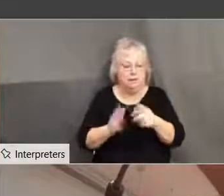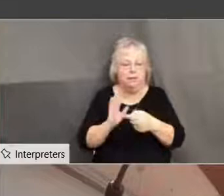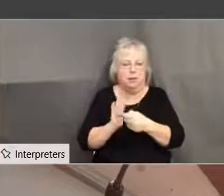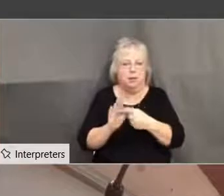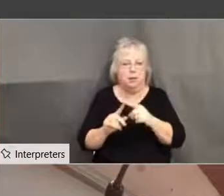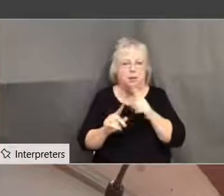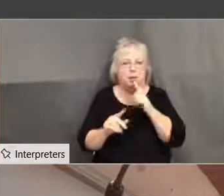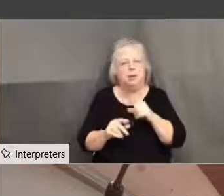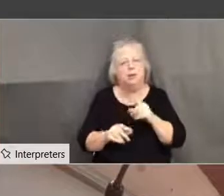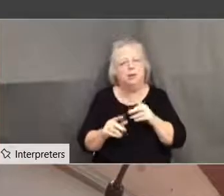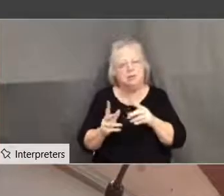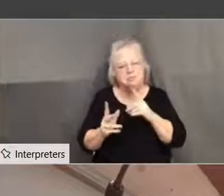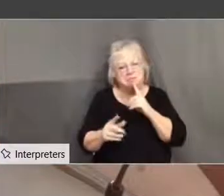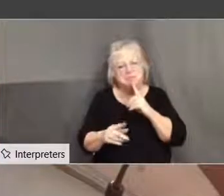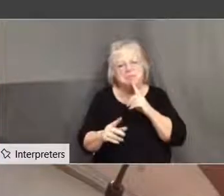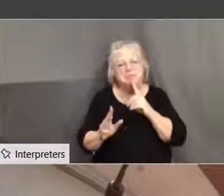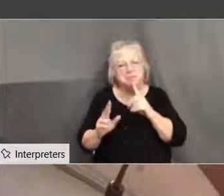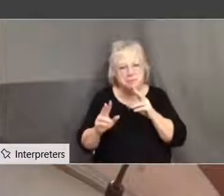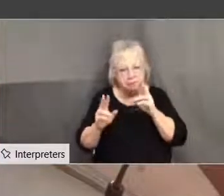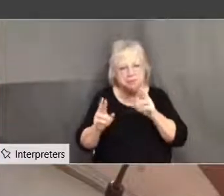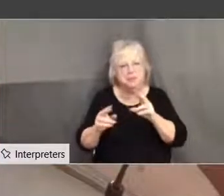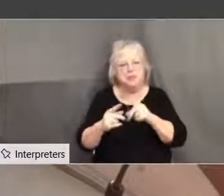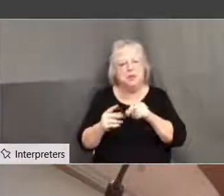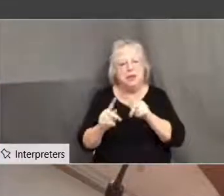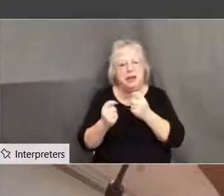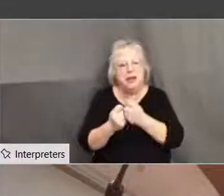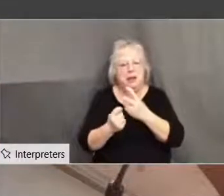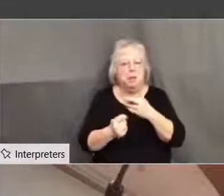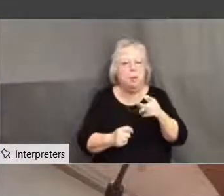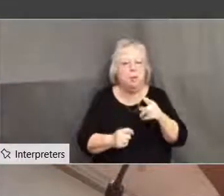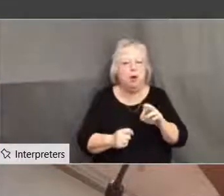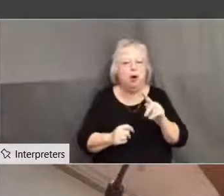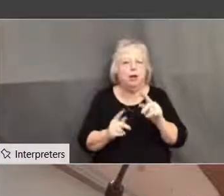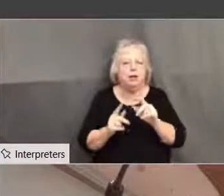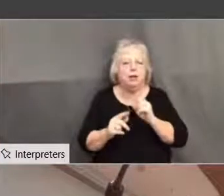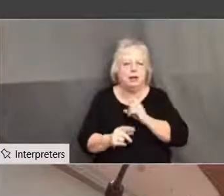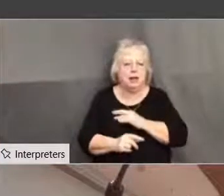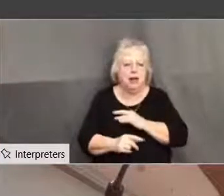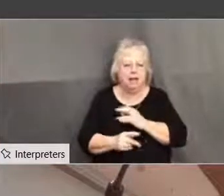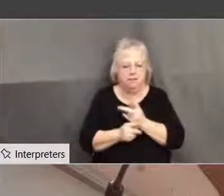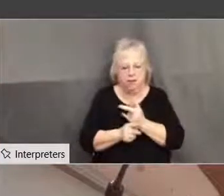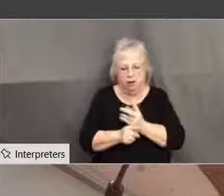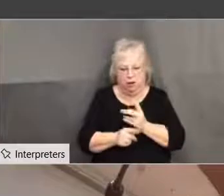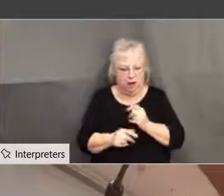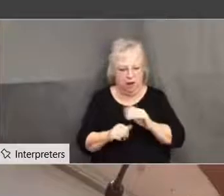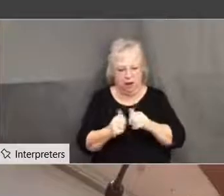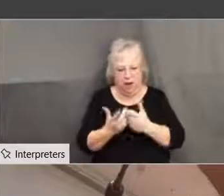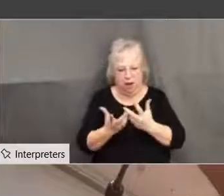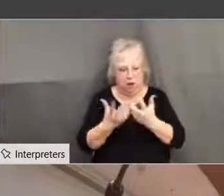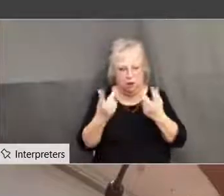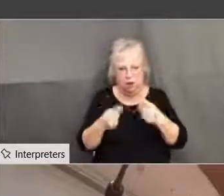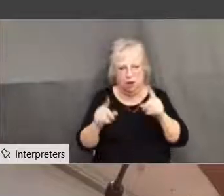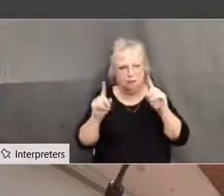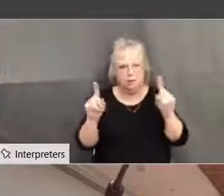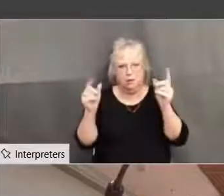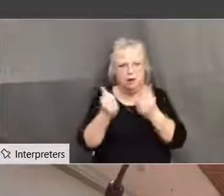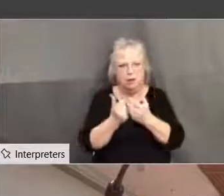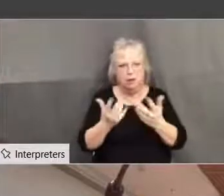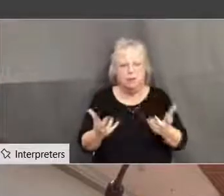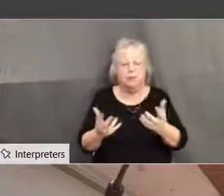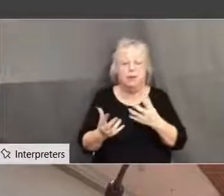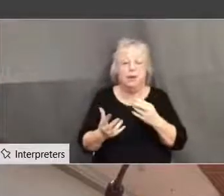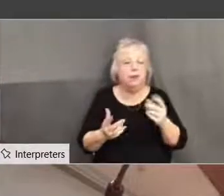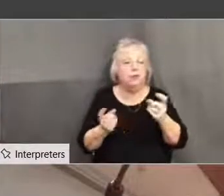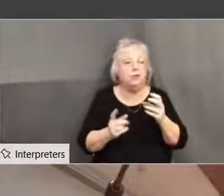park staff and Mr. Moore in figuring out how to get all this done. Is I think Director Adcock said it took us